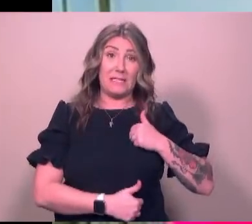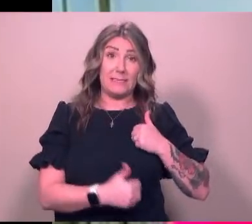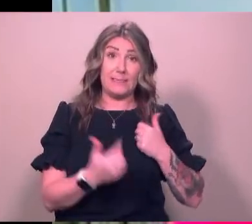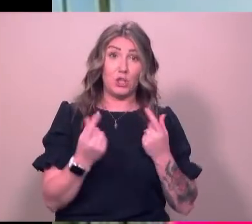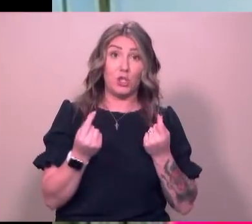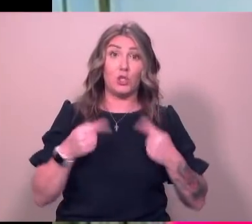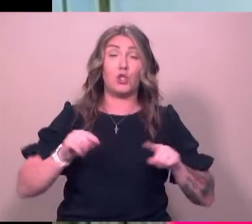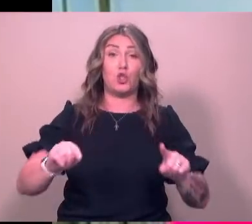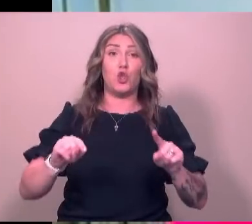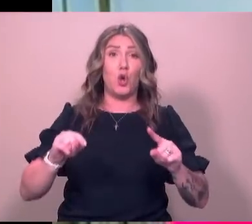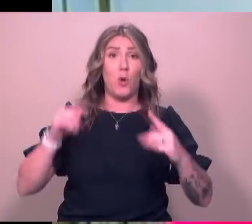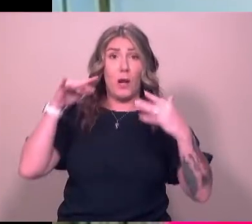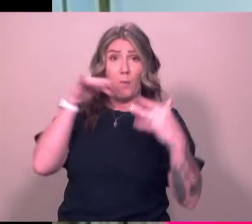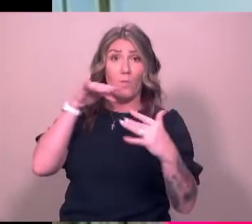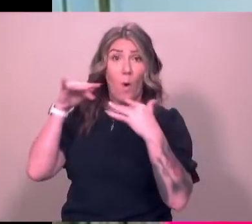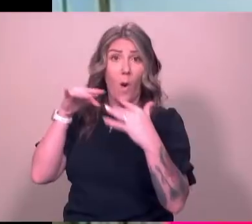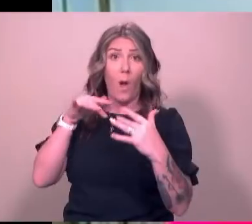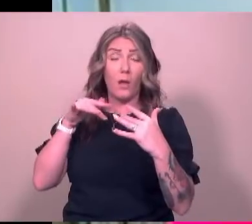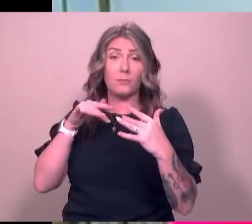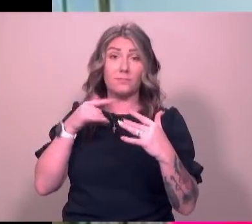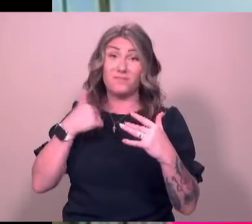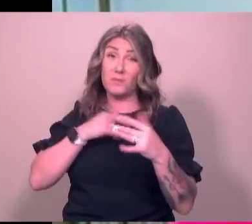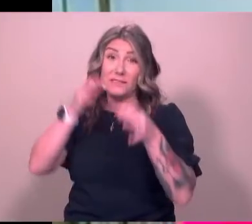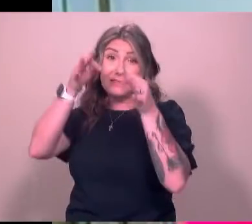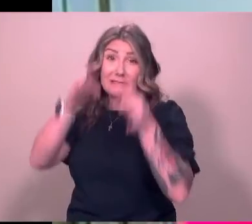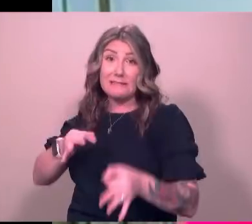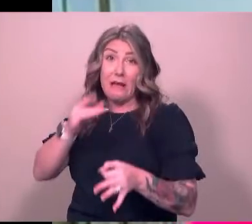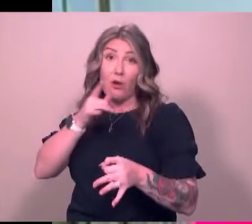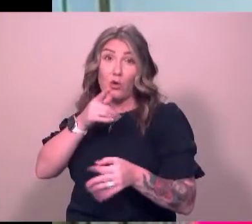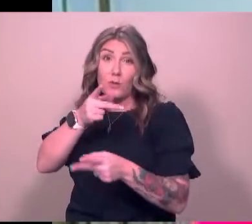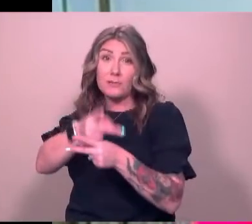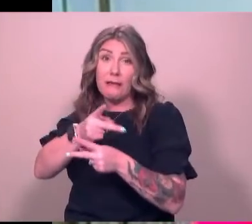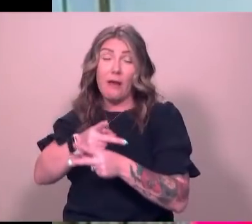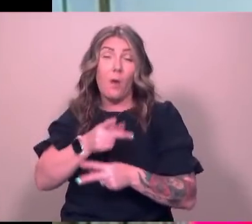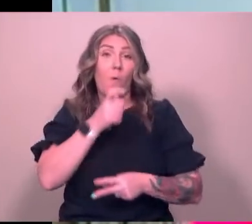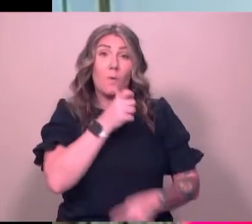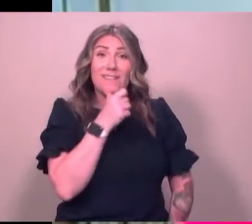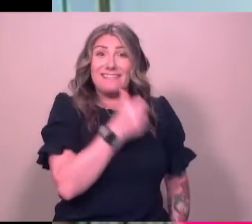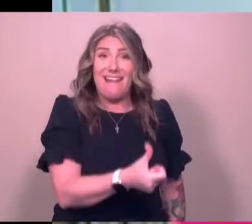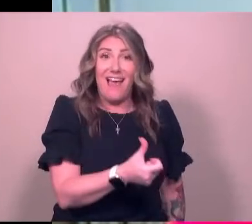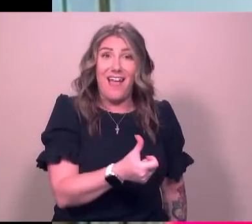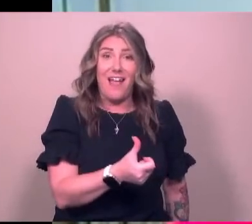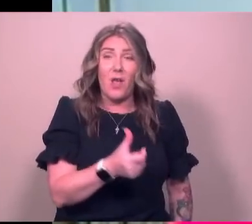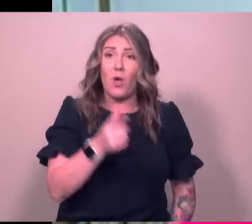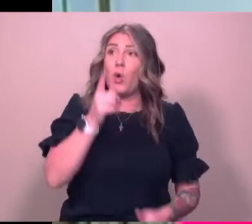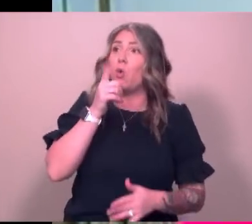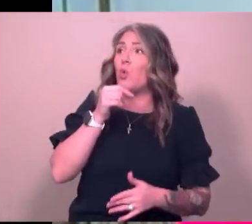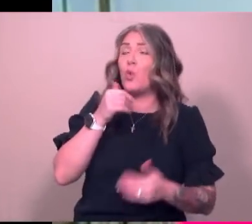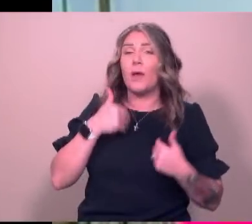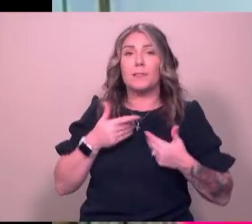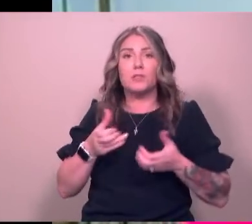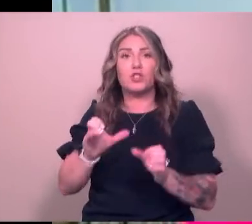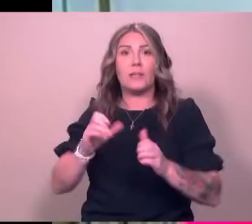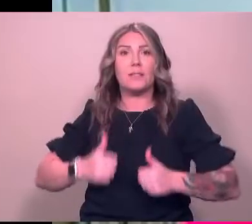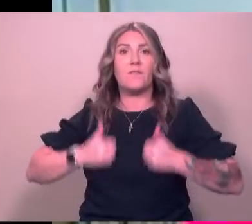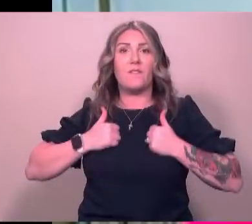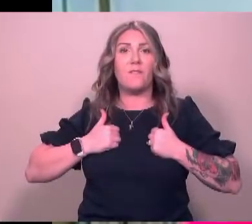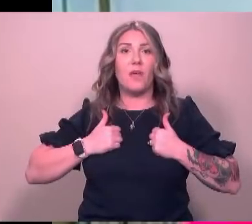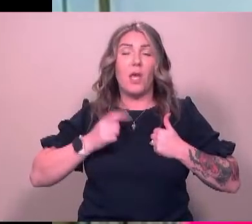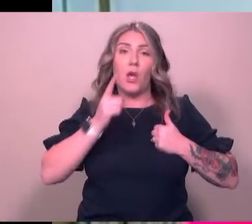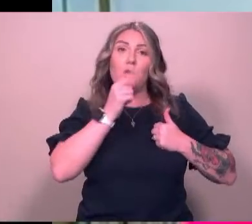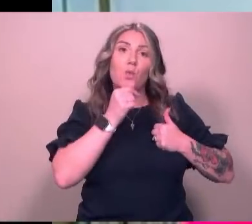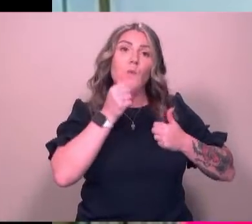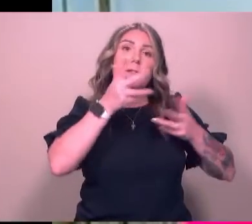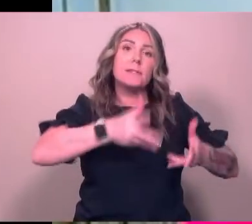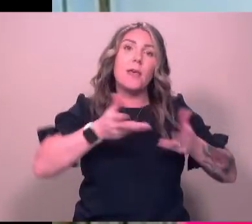during wartime, which is deciding who gets care and who does not, who gets a chance at living and who is left to